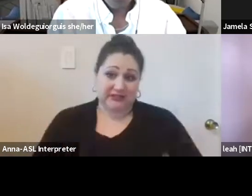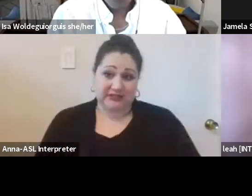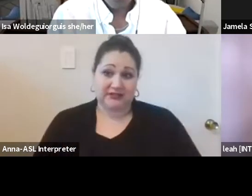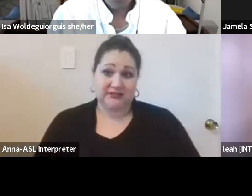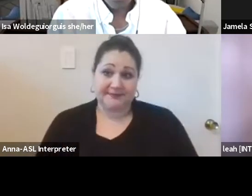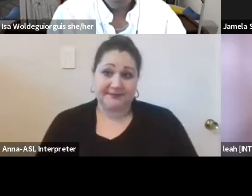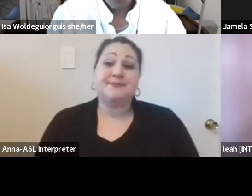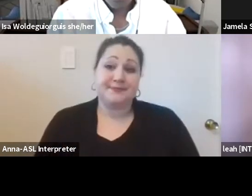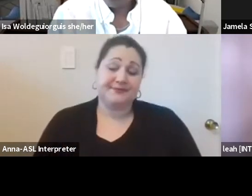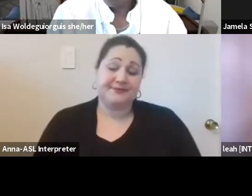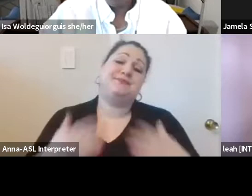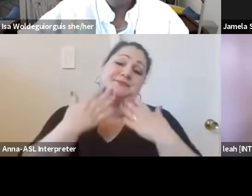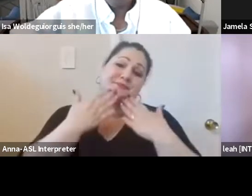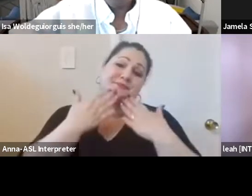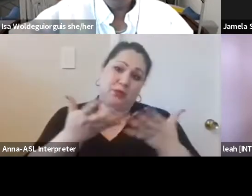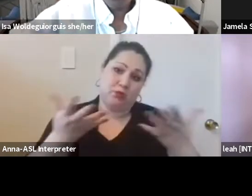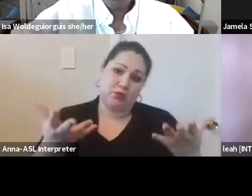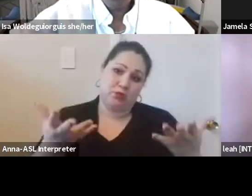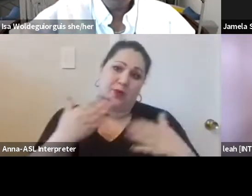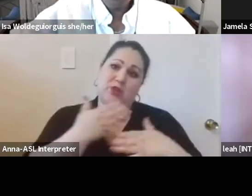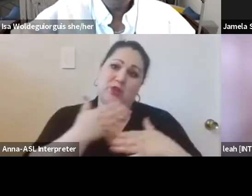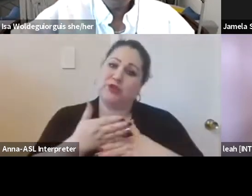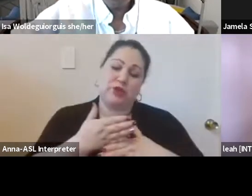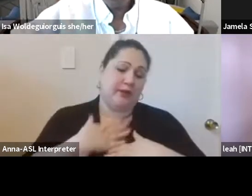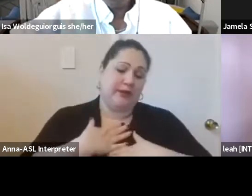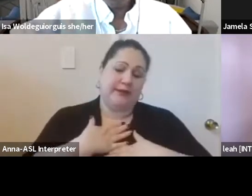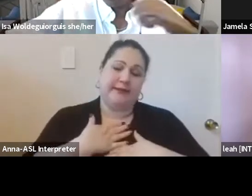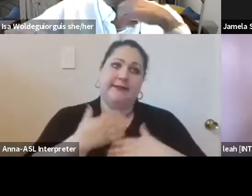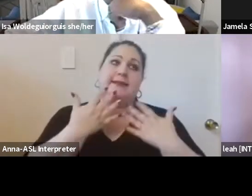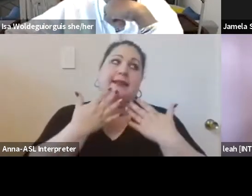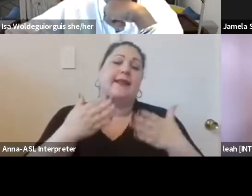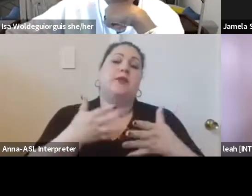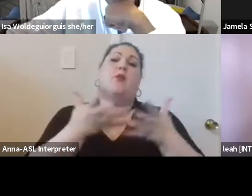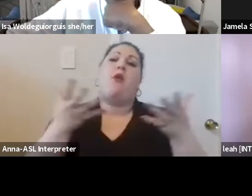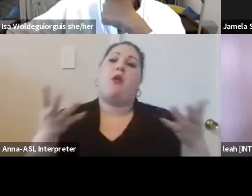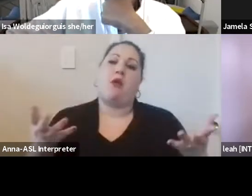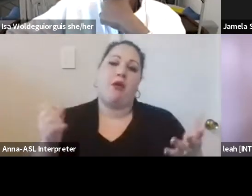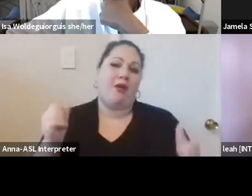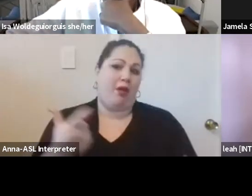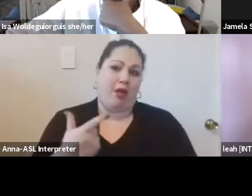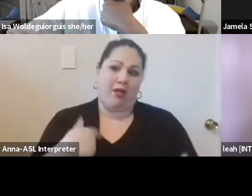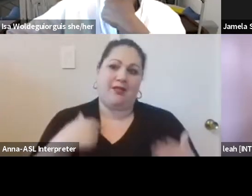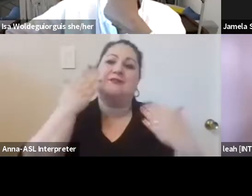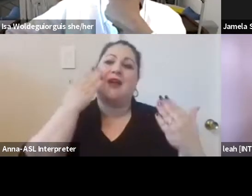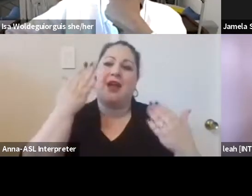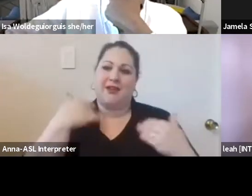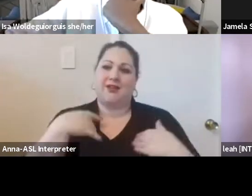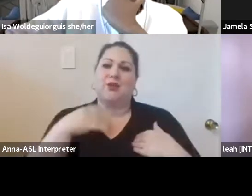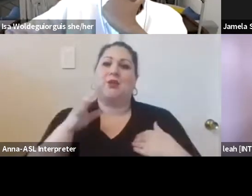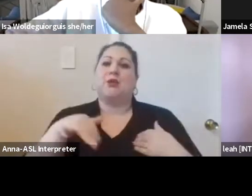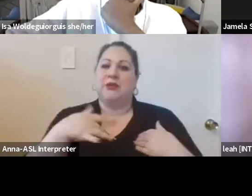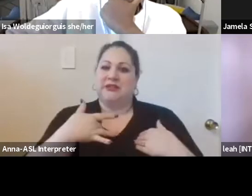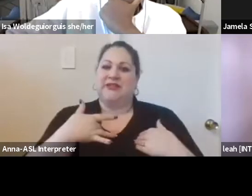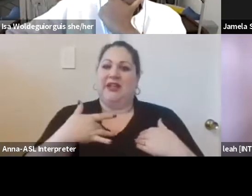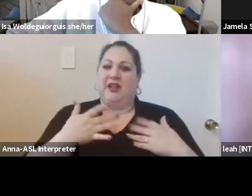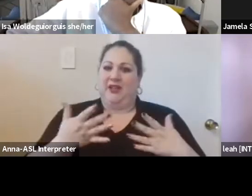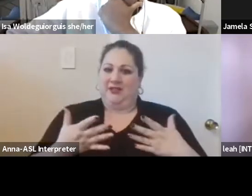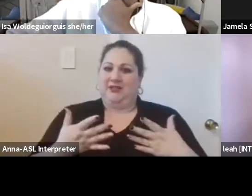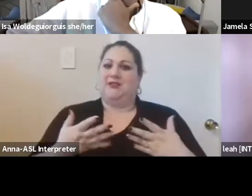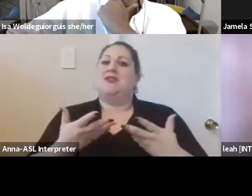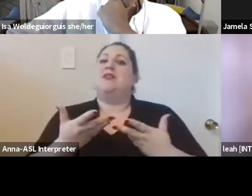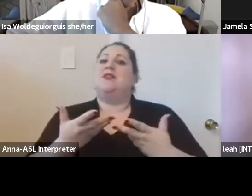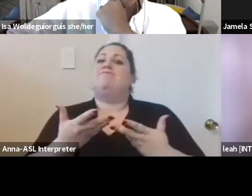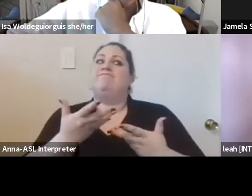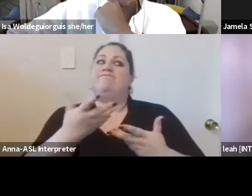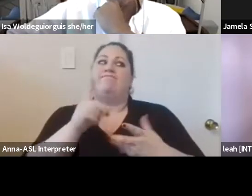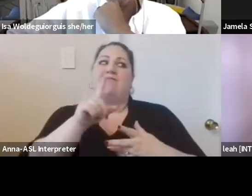Thank you so much for sharing. Thank you all for sharing how you feel. I know I pushed some buttons. I stirred the pot. I made you feel.